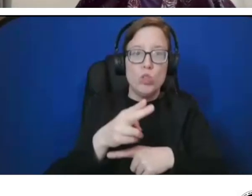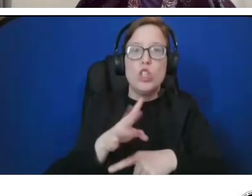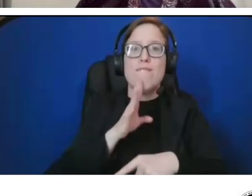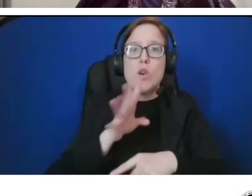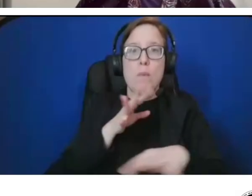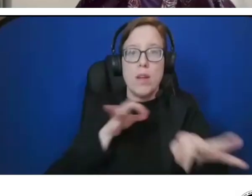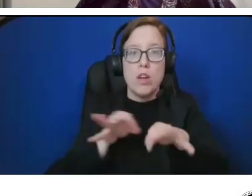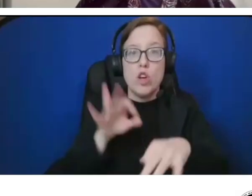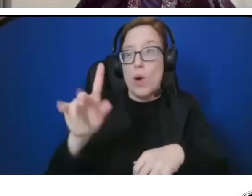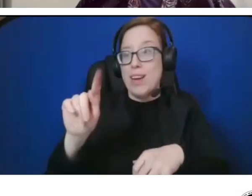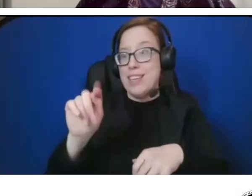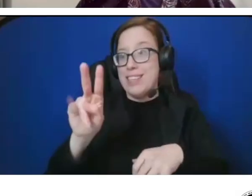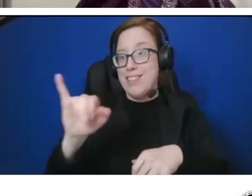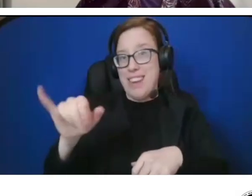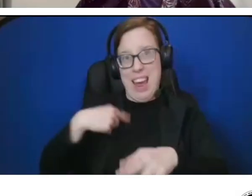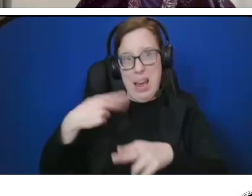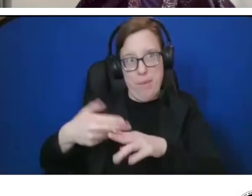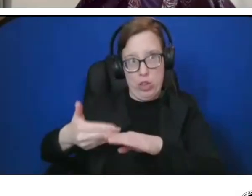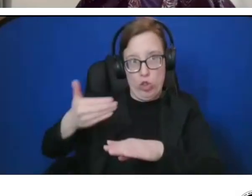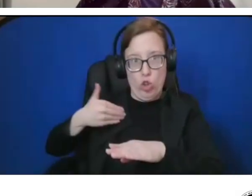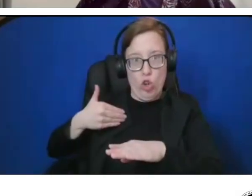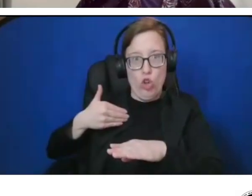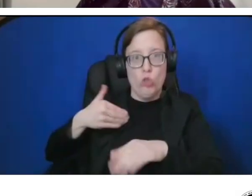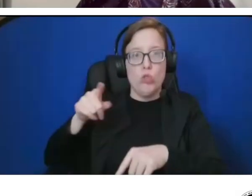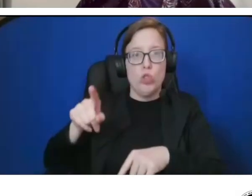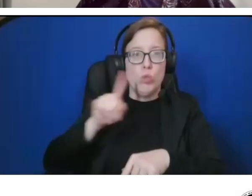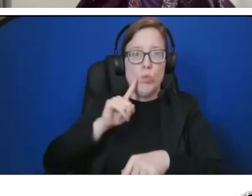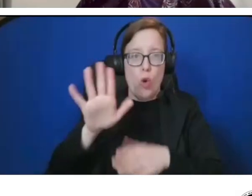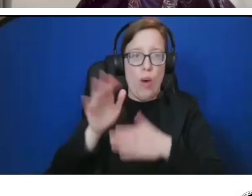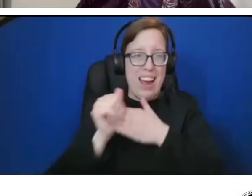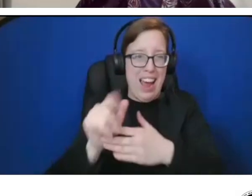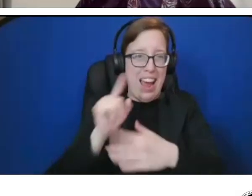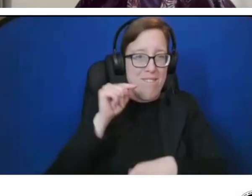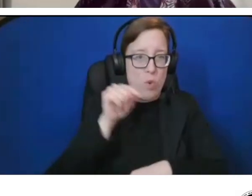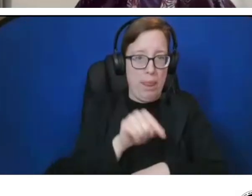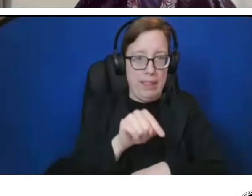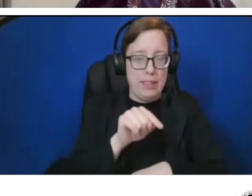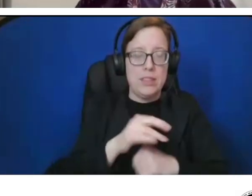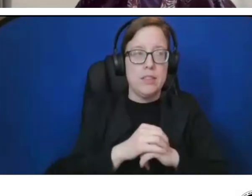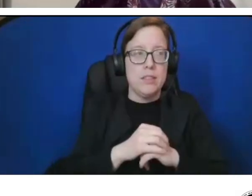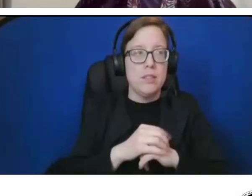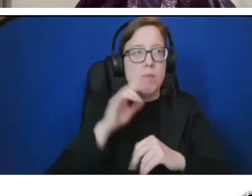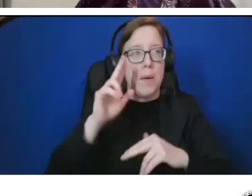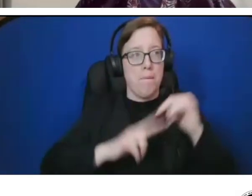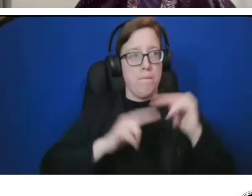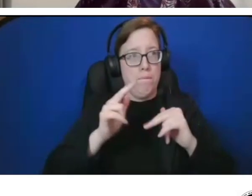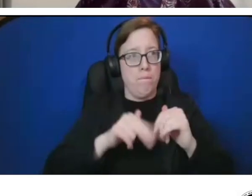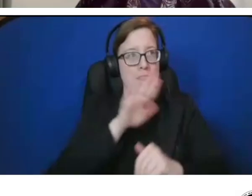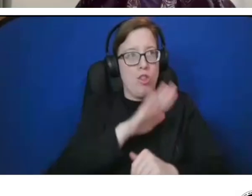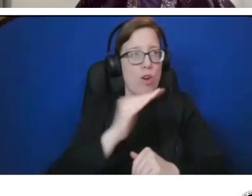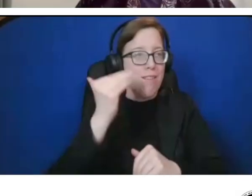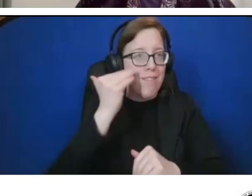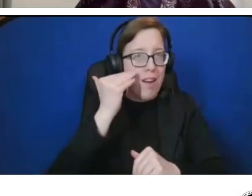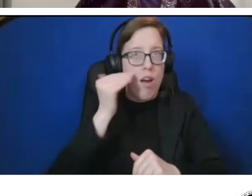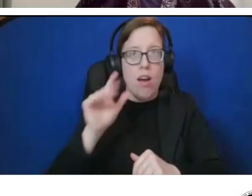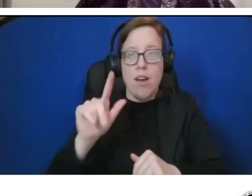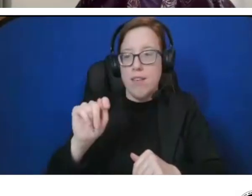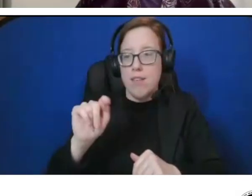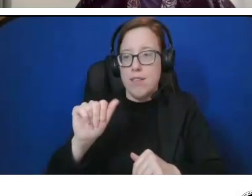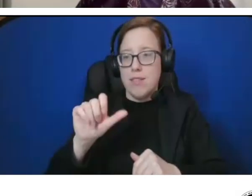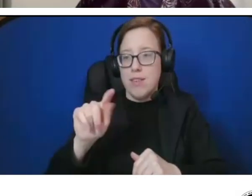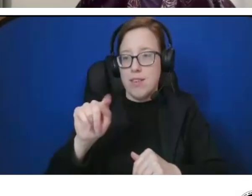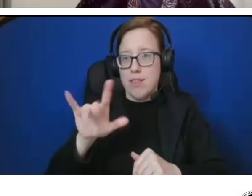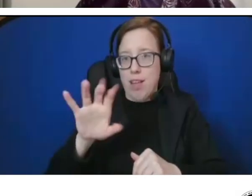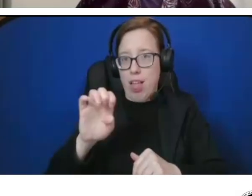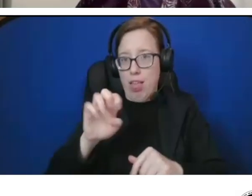descriptions. And again, your TVI that I referenced earlier will be your guide for this. So we want to build the child's knowledge of